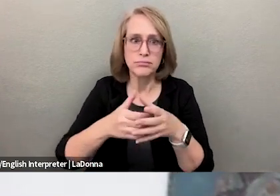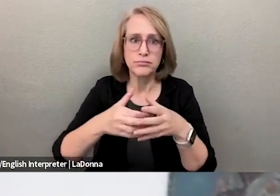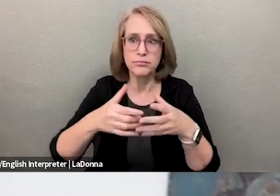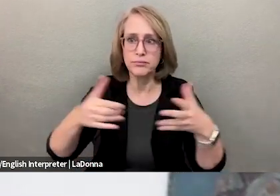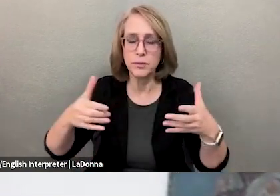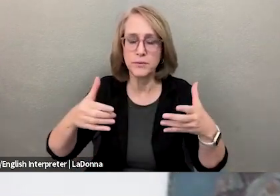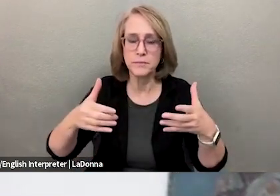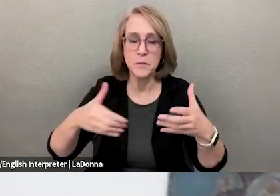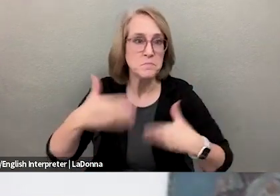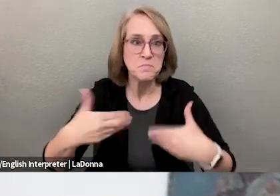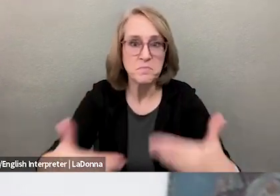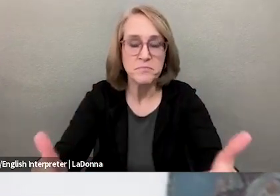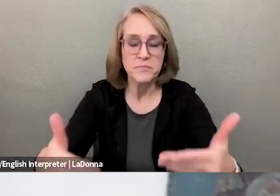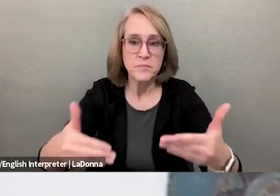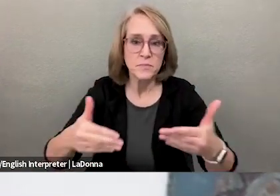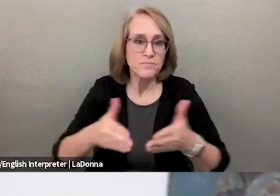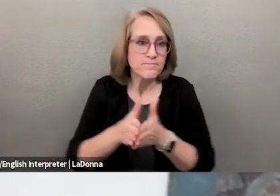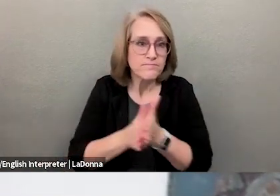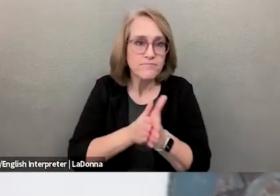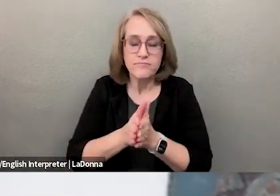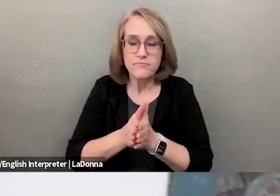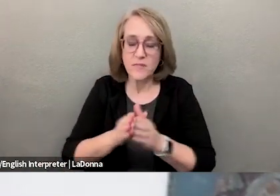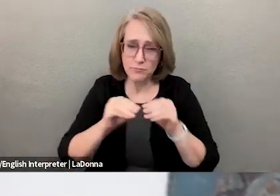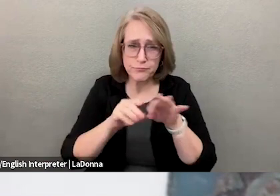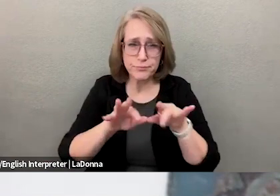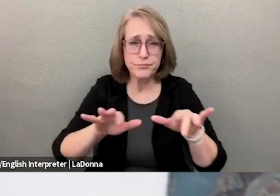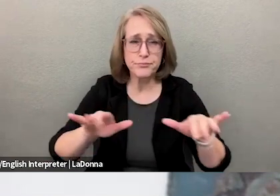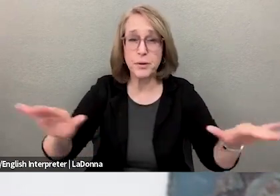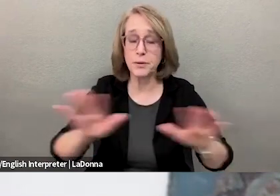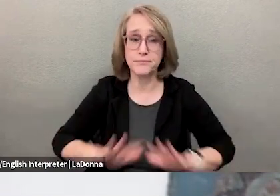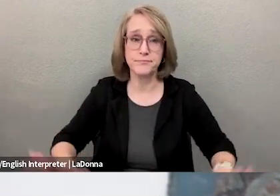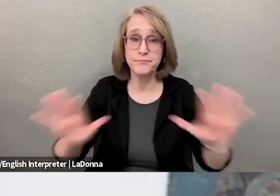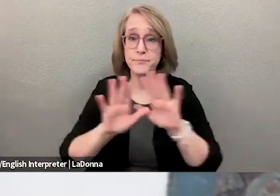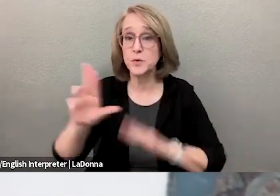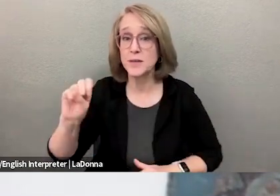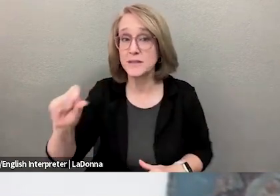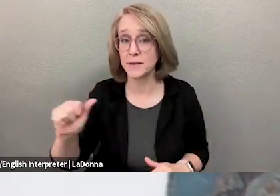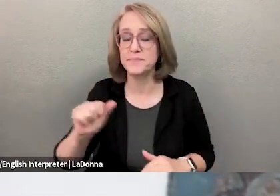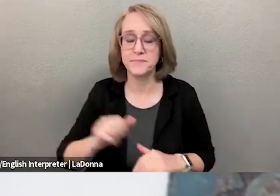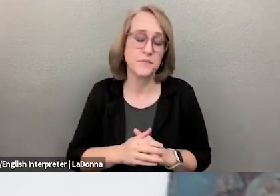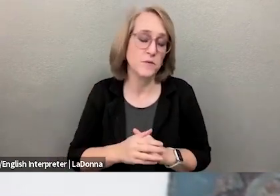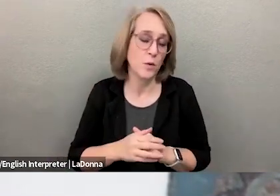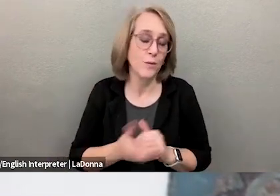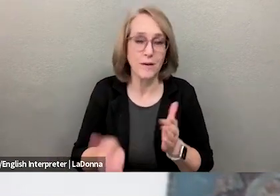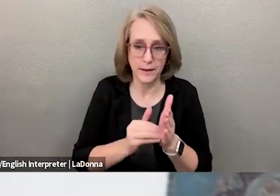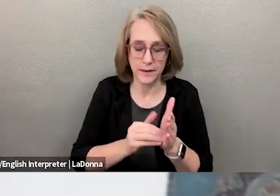I think, ignite passion across the country. So I applaud